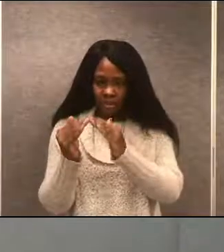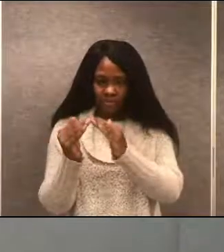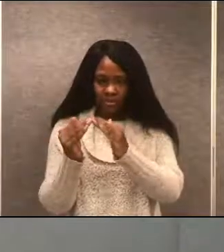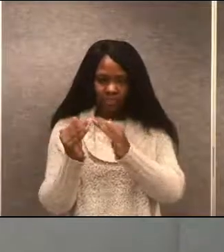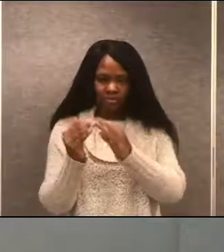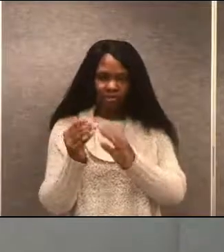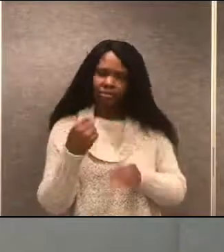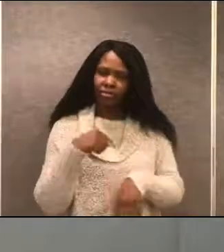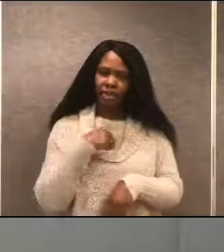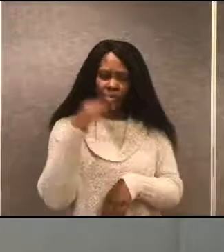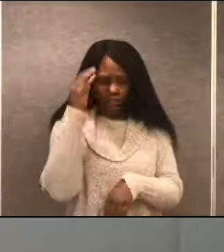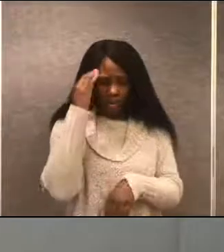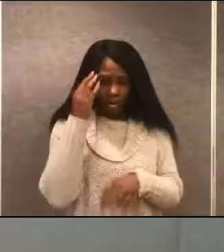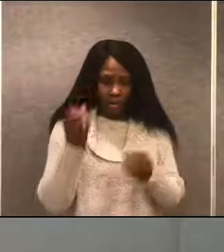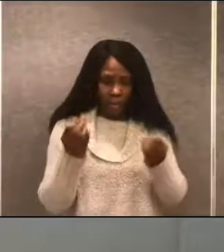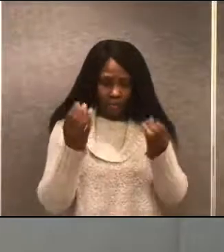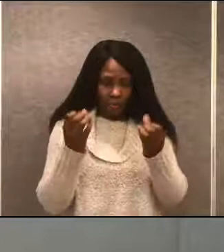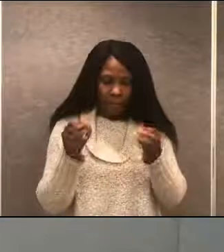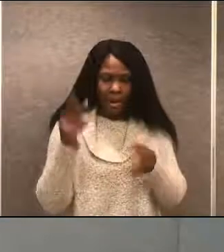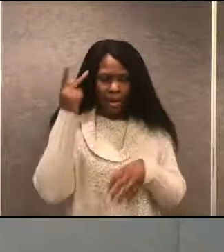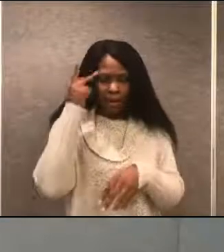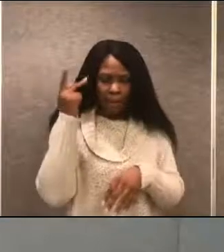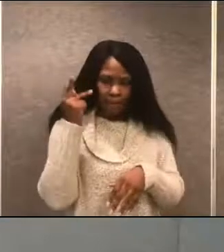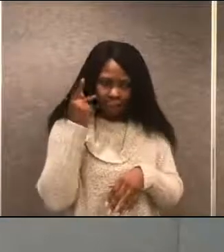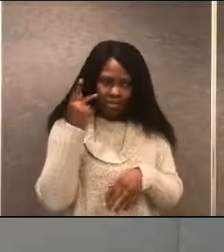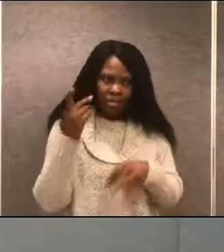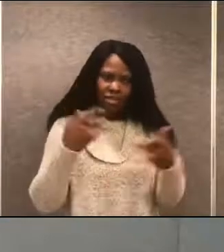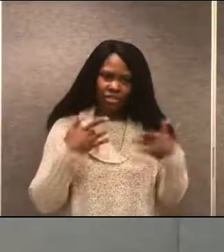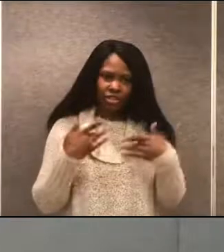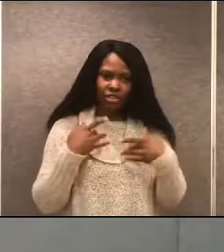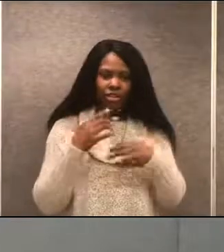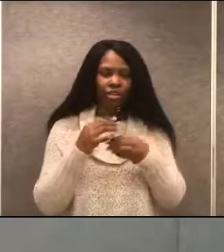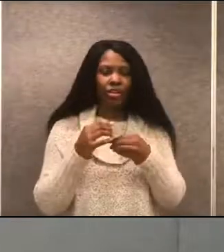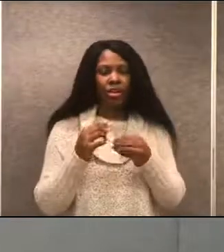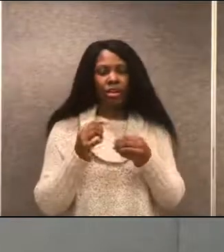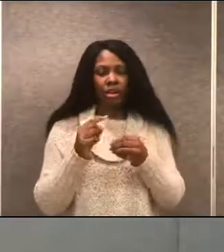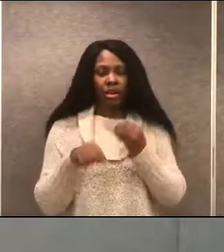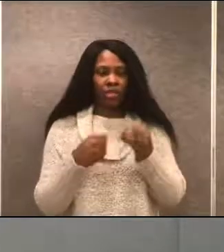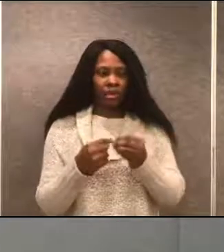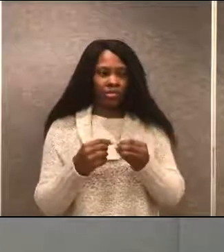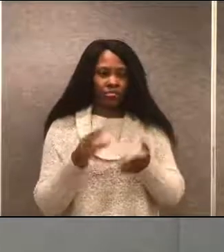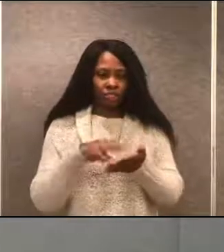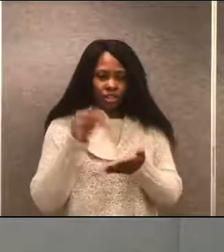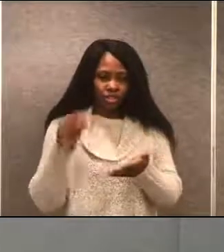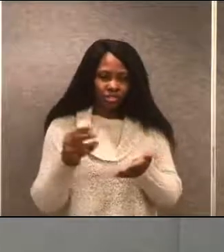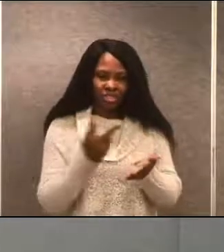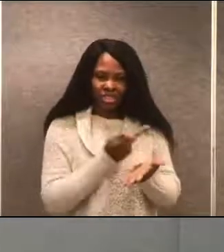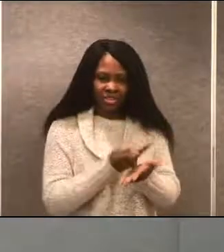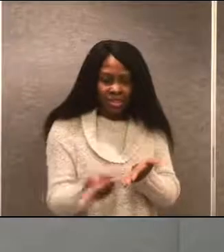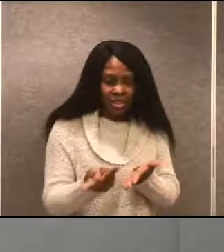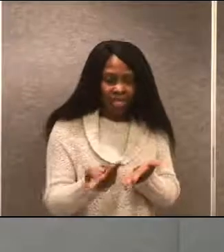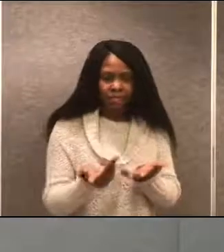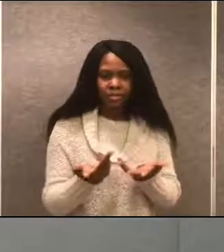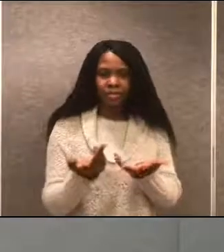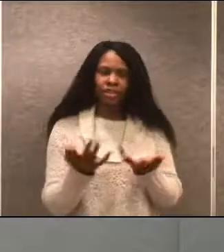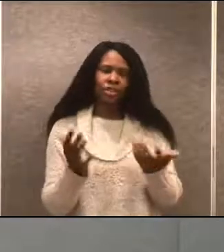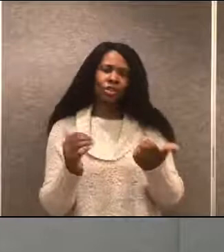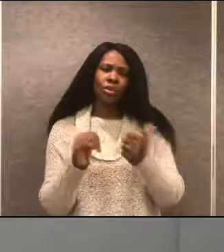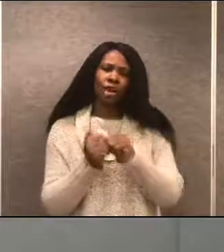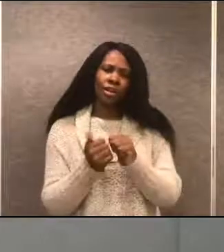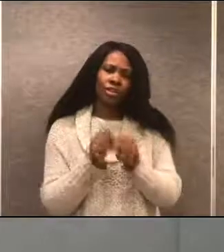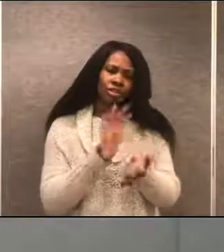Many parents and students are concerned about students failing their classes. How is the school